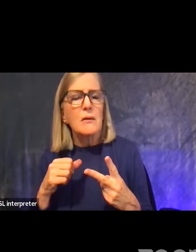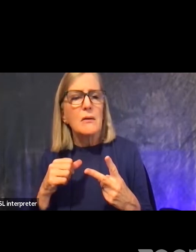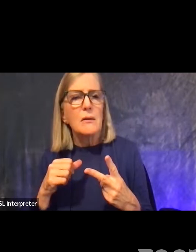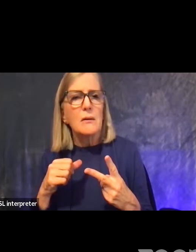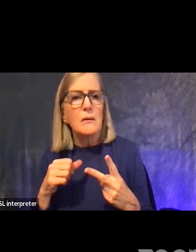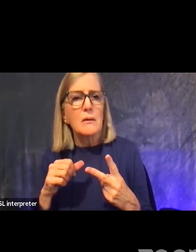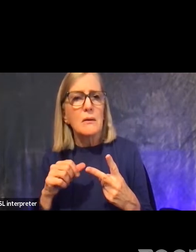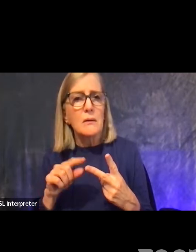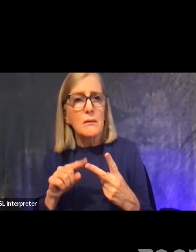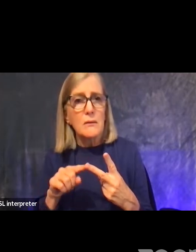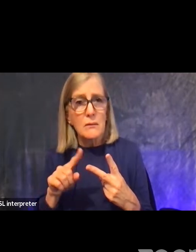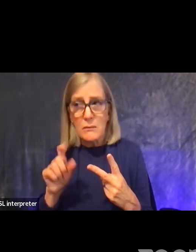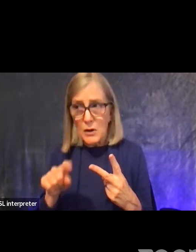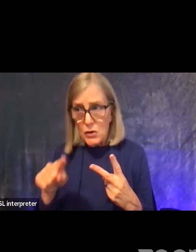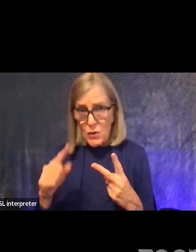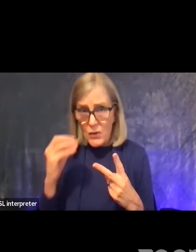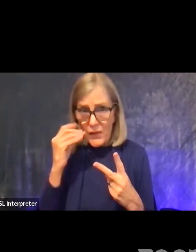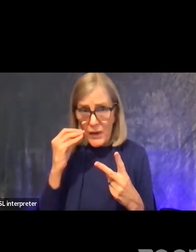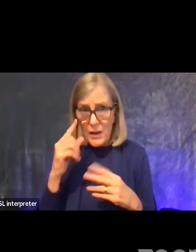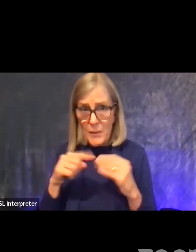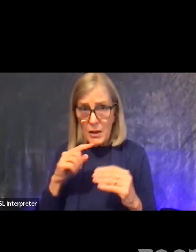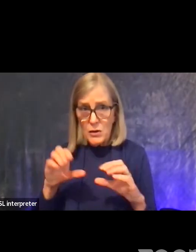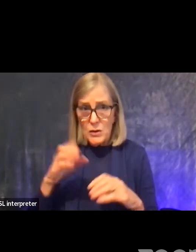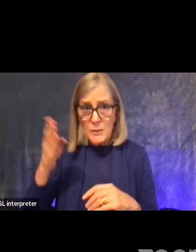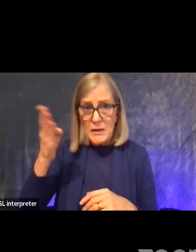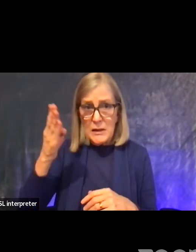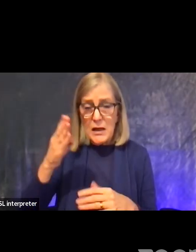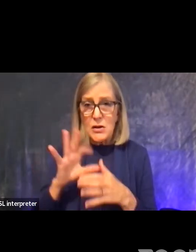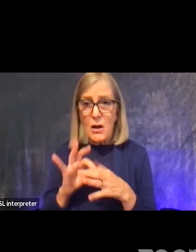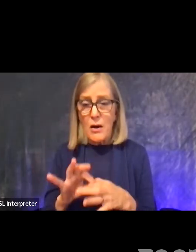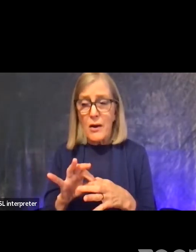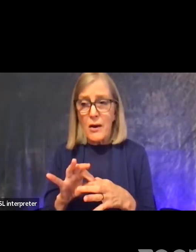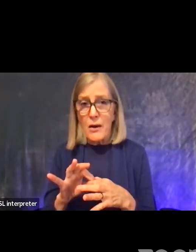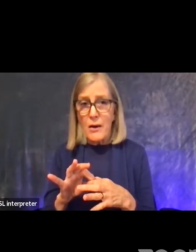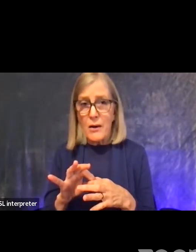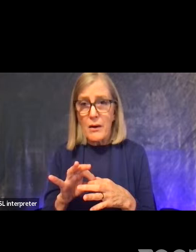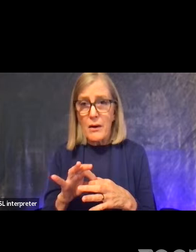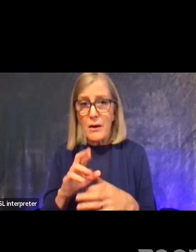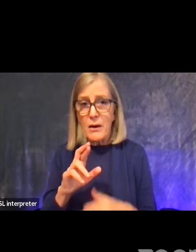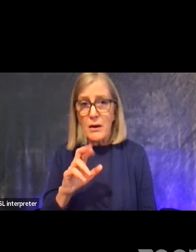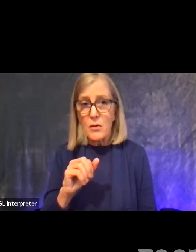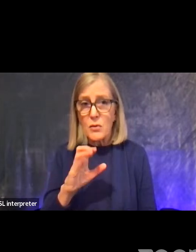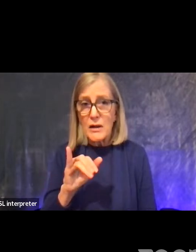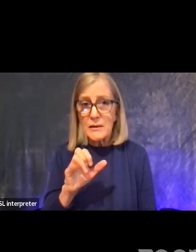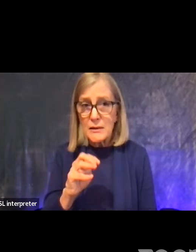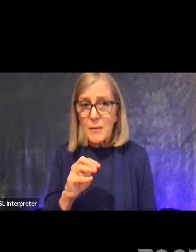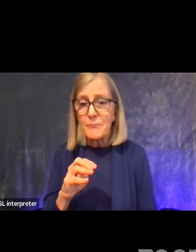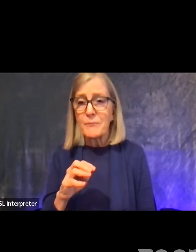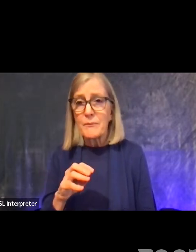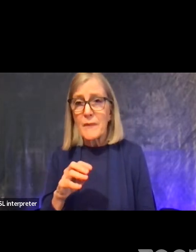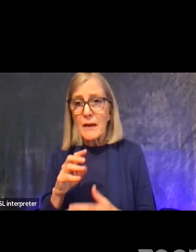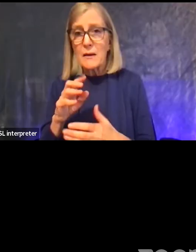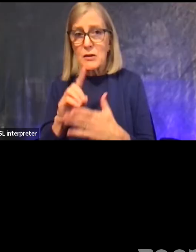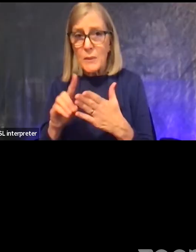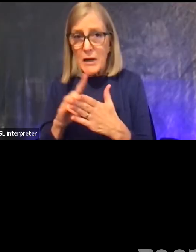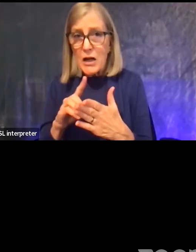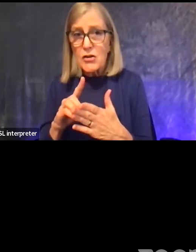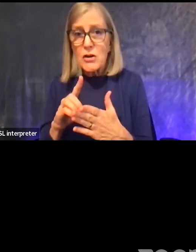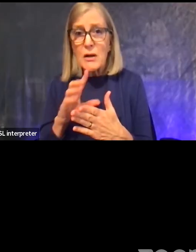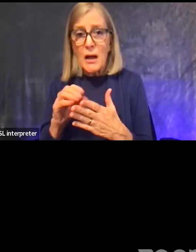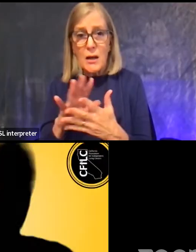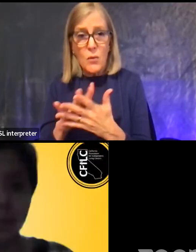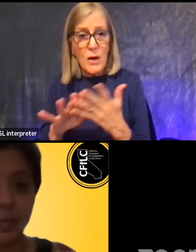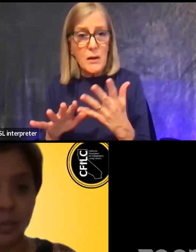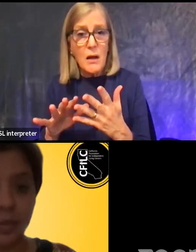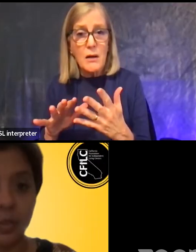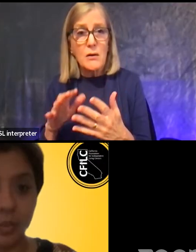Are you ever thinking about doing a presentation on racism, discrimination, and whatnot in